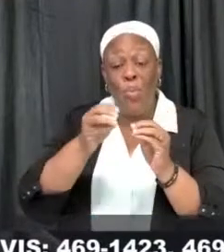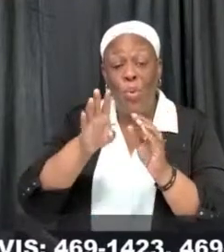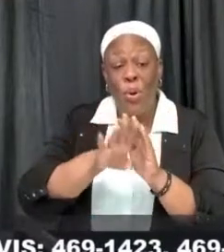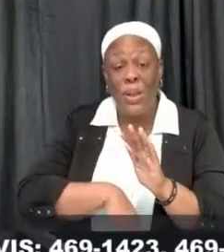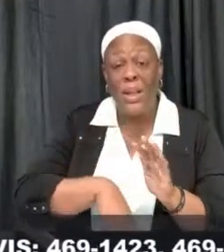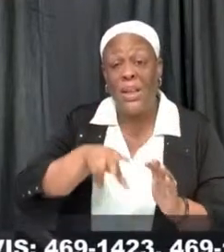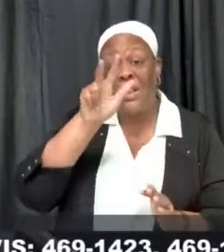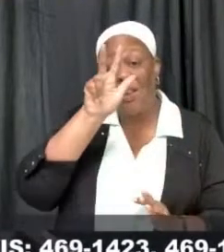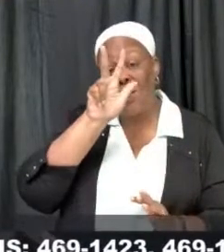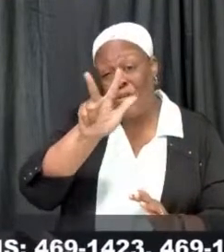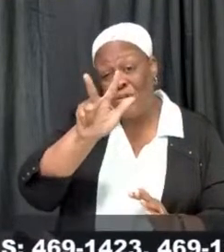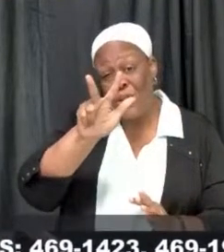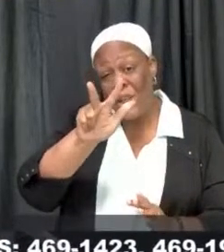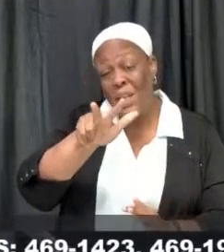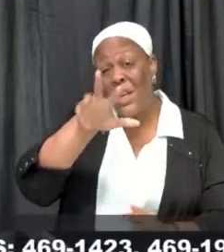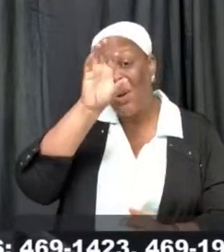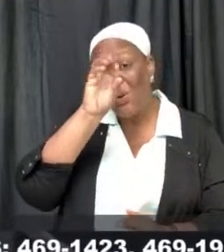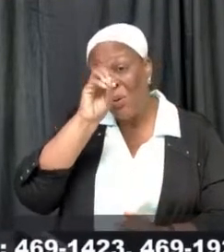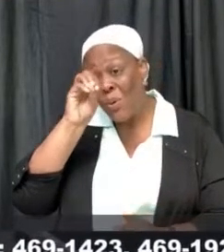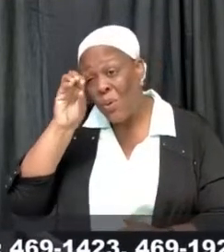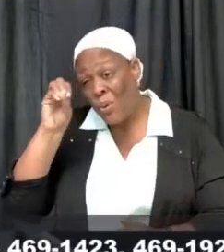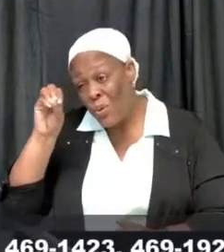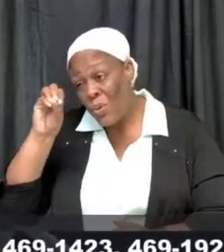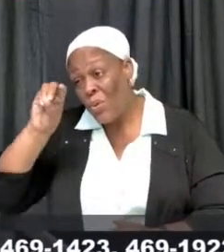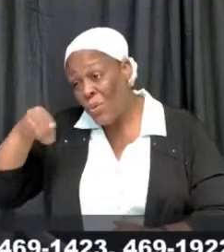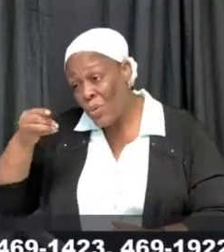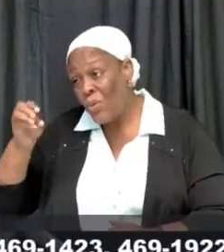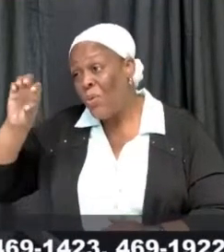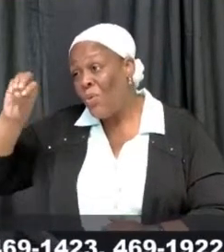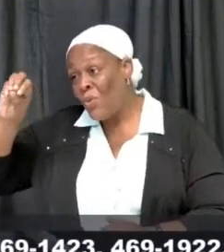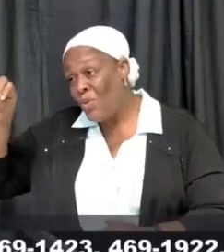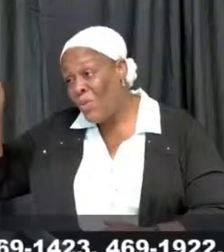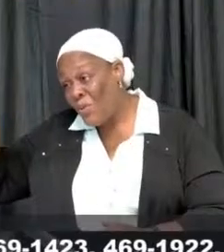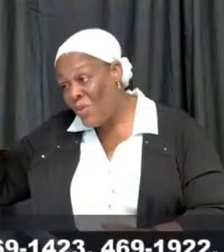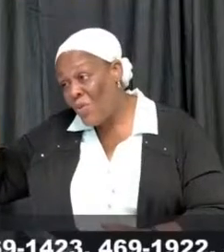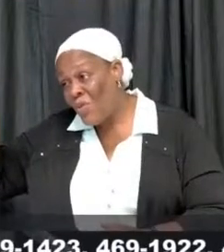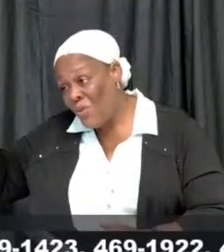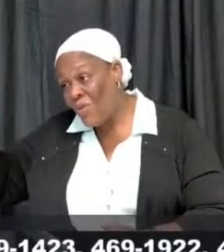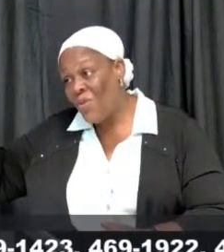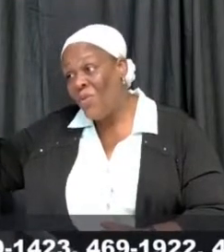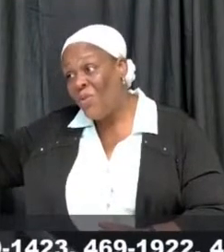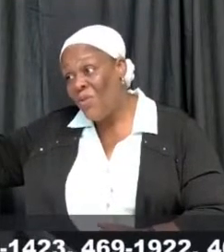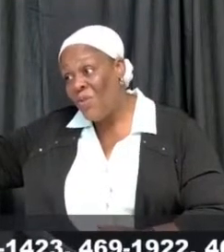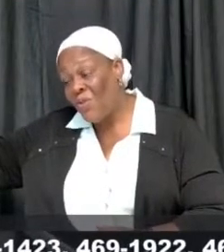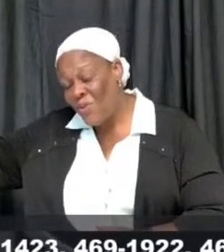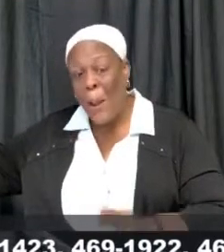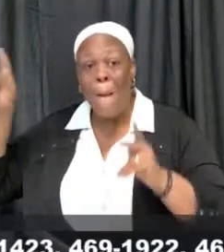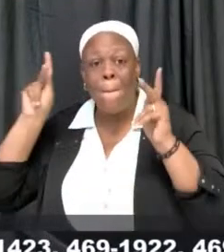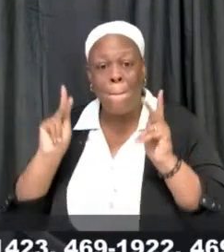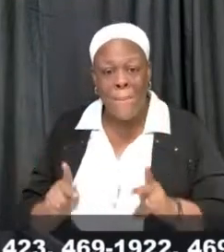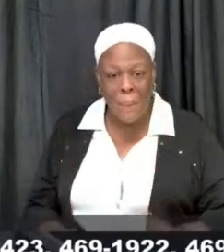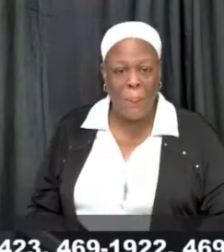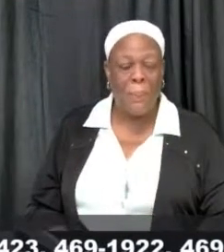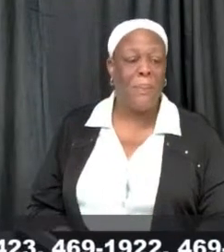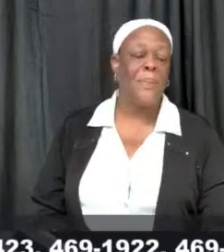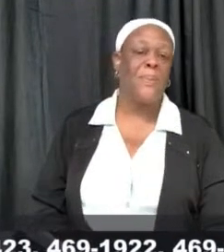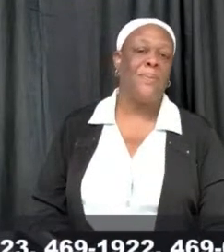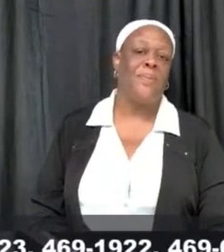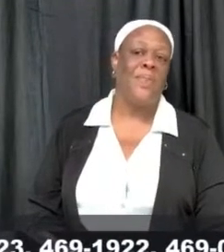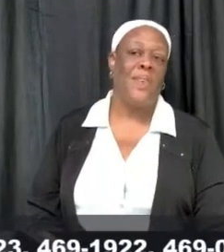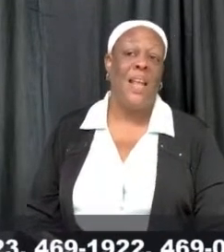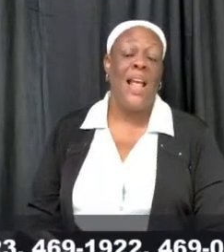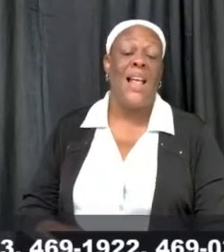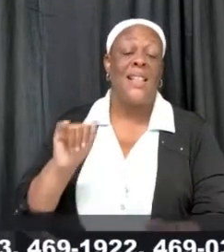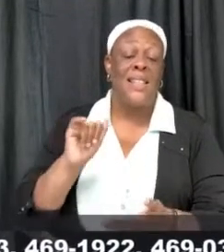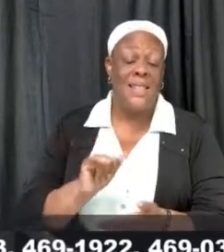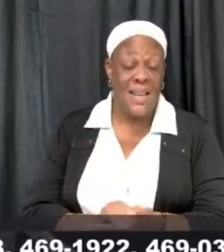million people. That was the grim milestone that was reached at the beginning of this week.